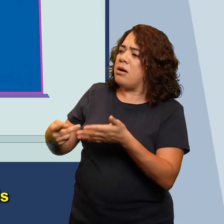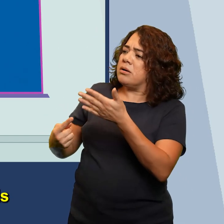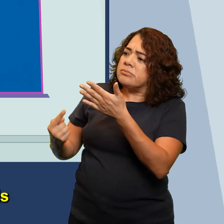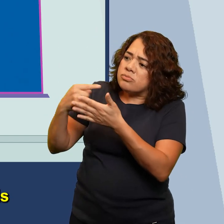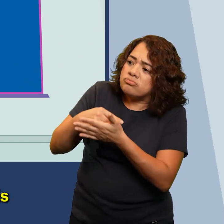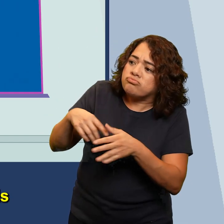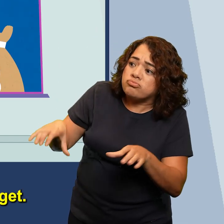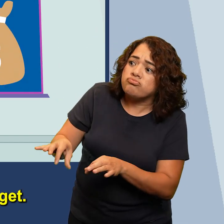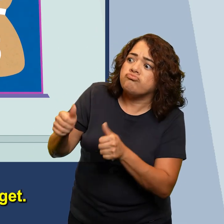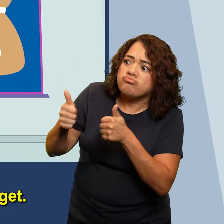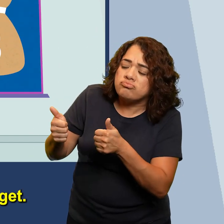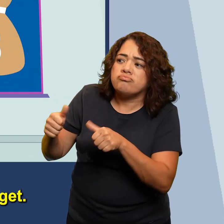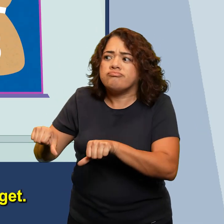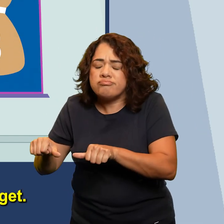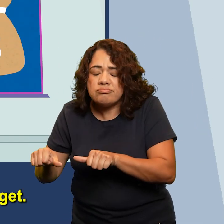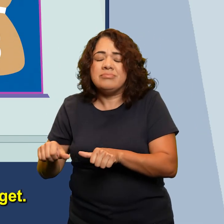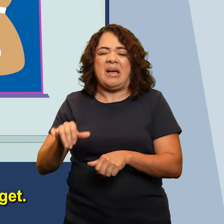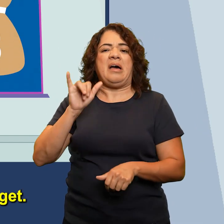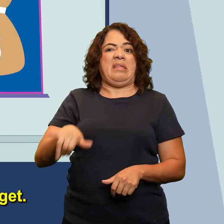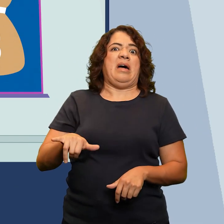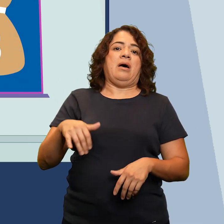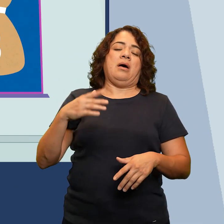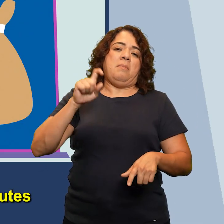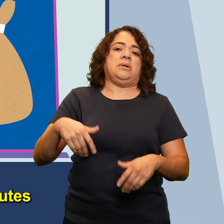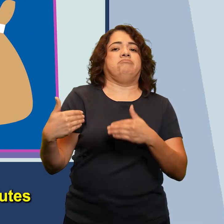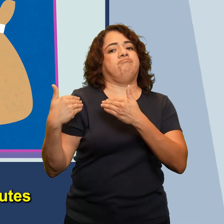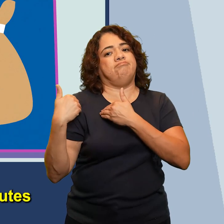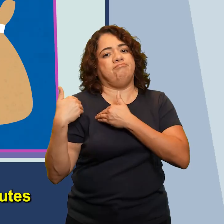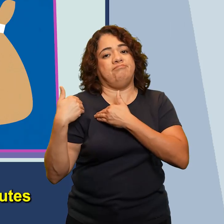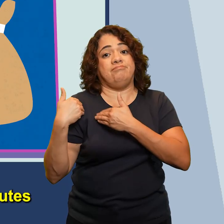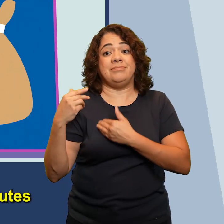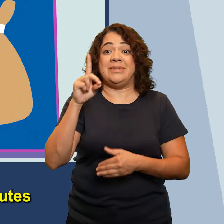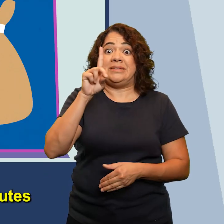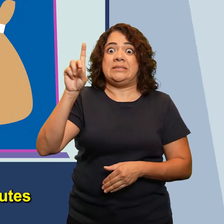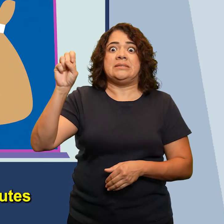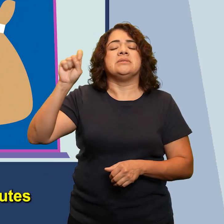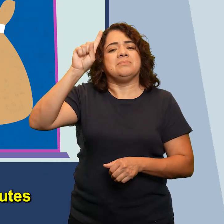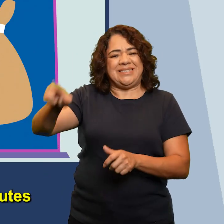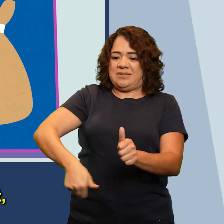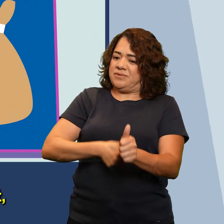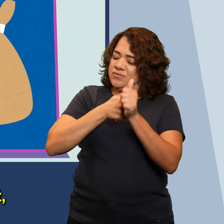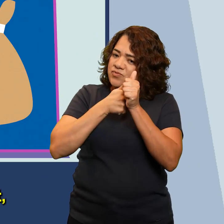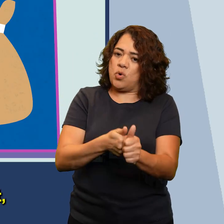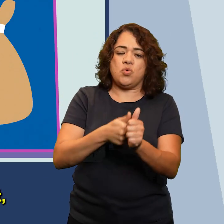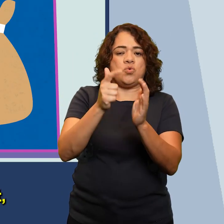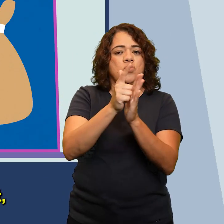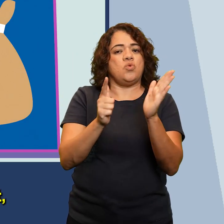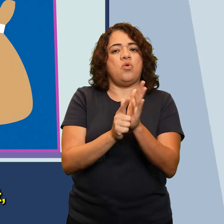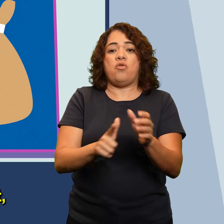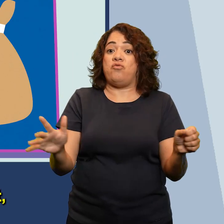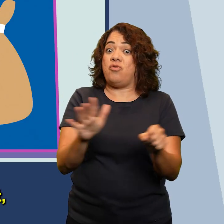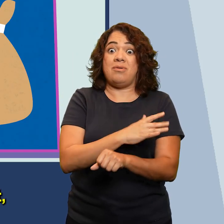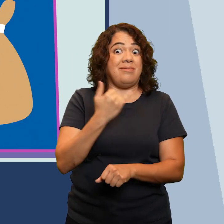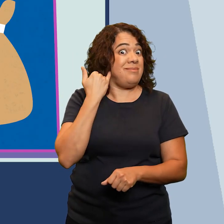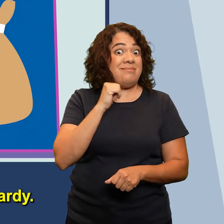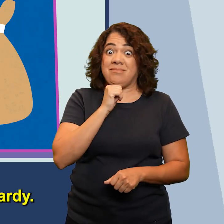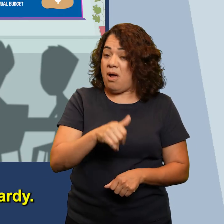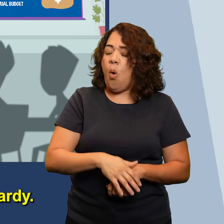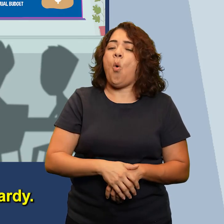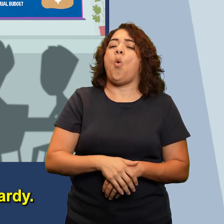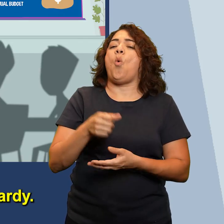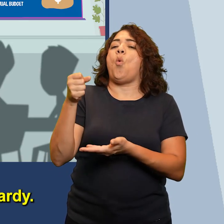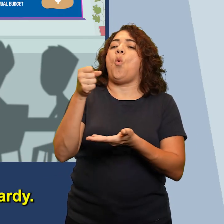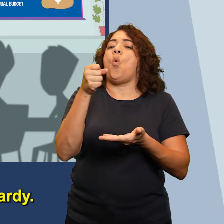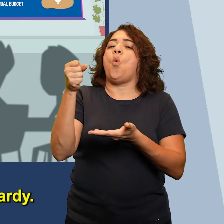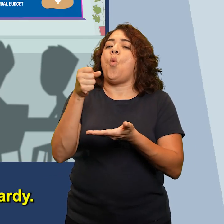which, for the record, funds about 40% of the annual budget. DDS must ensure that all statutes and requirements of the contract are being met,